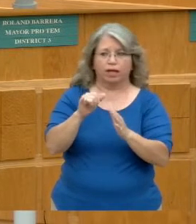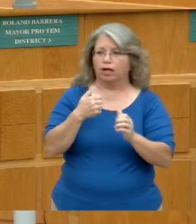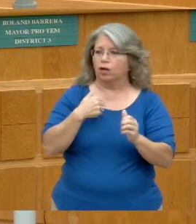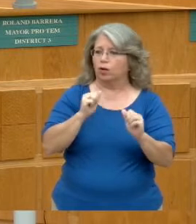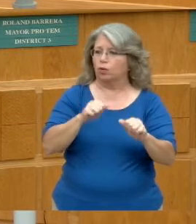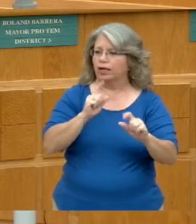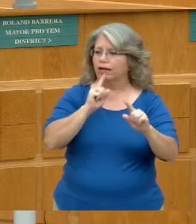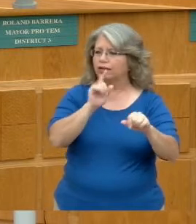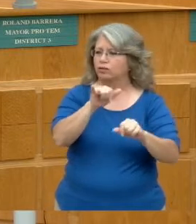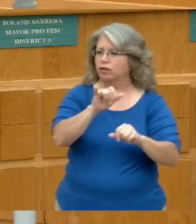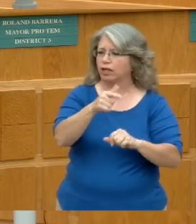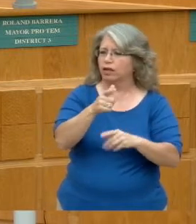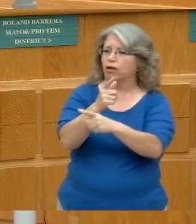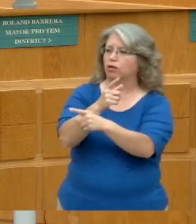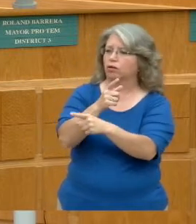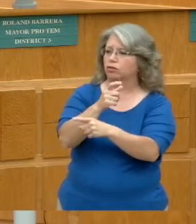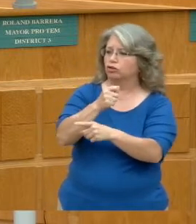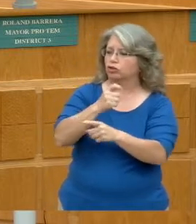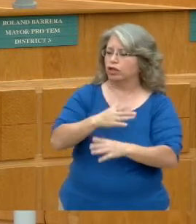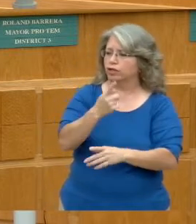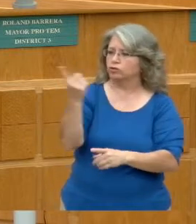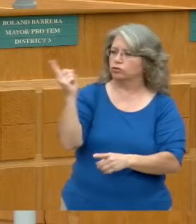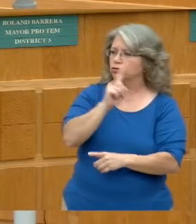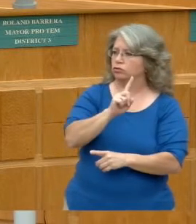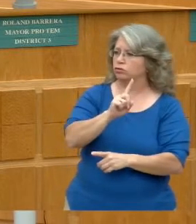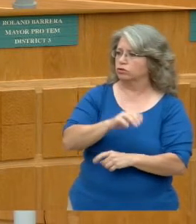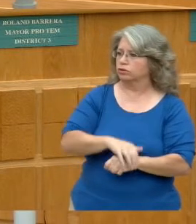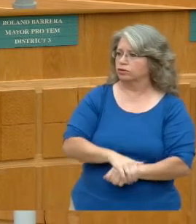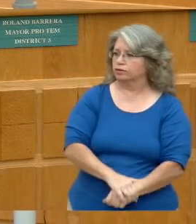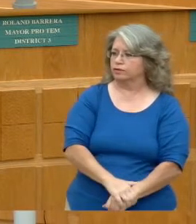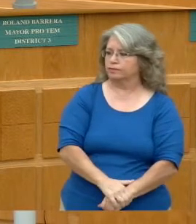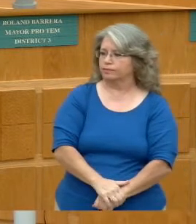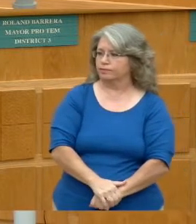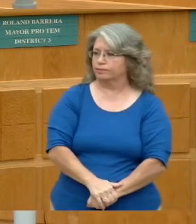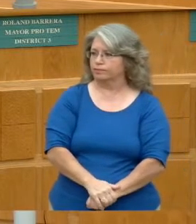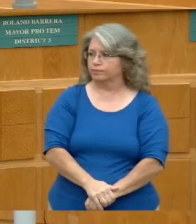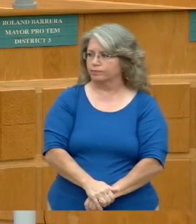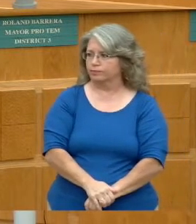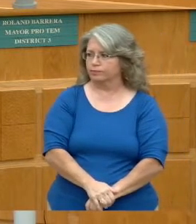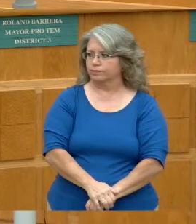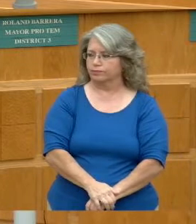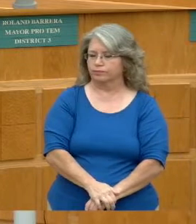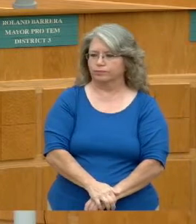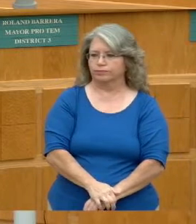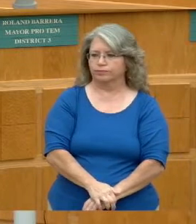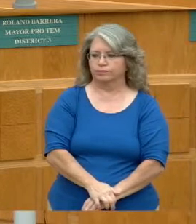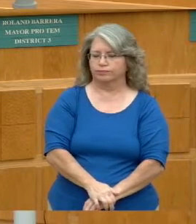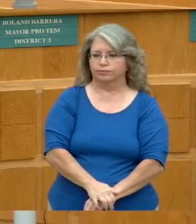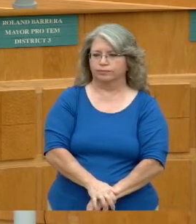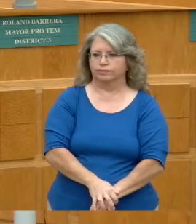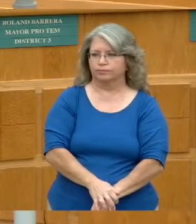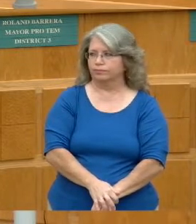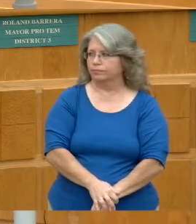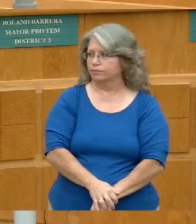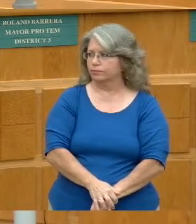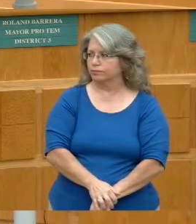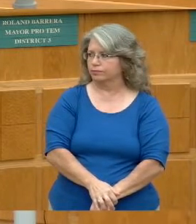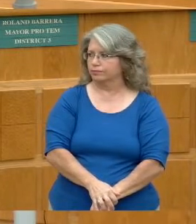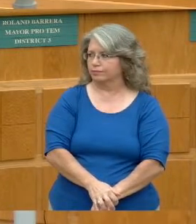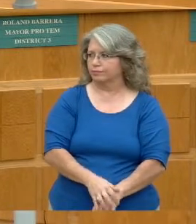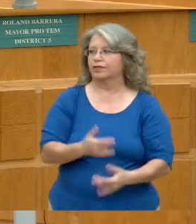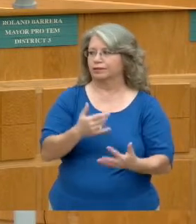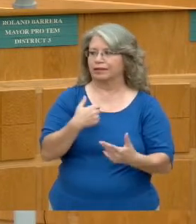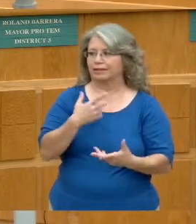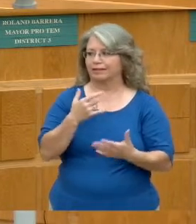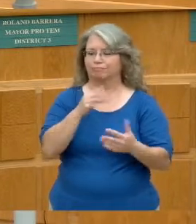have any? Robert, give me a second. Okay, here comes the judge. We think,